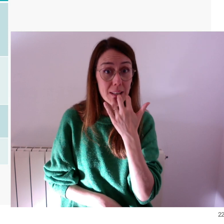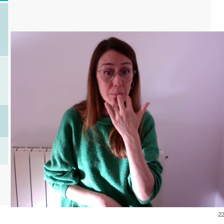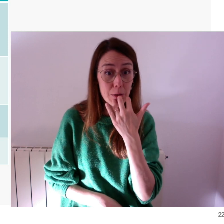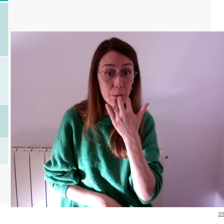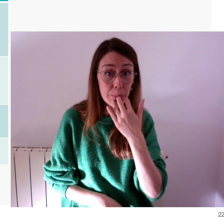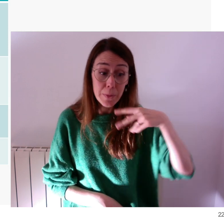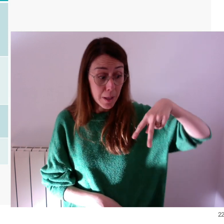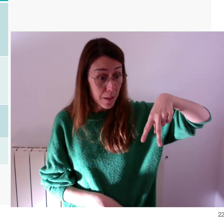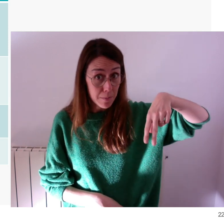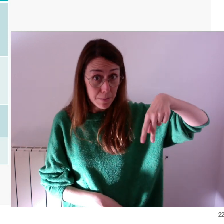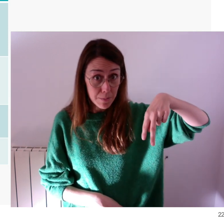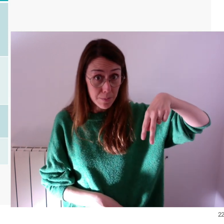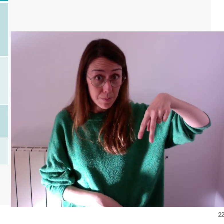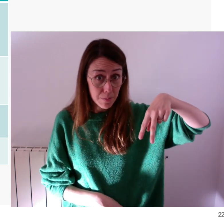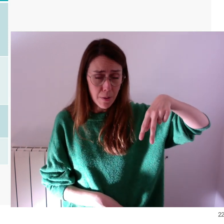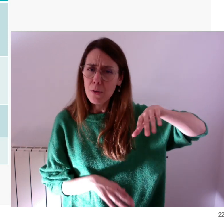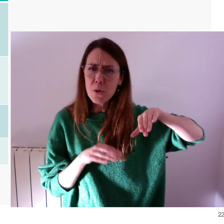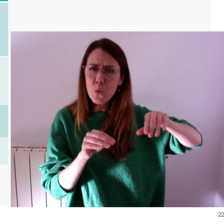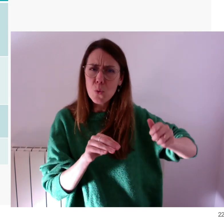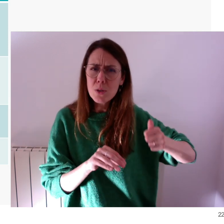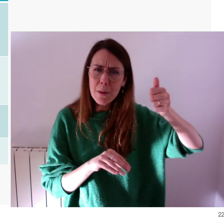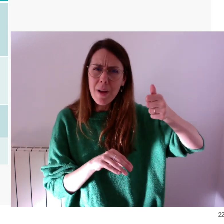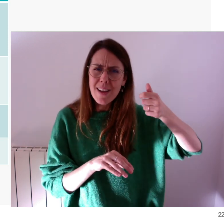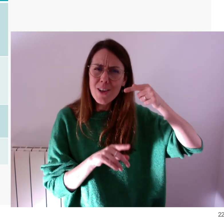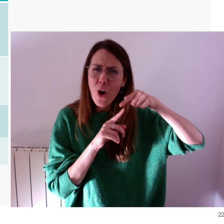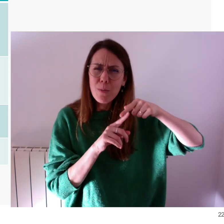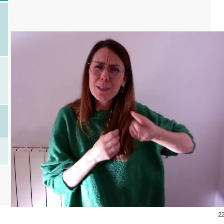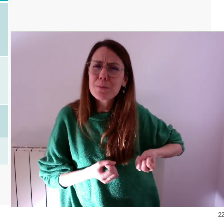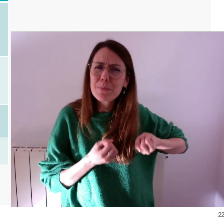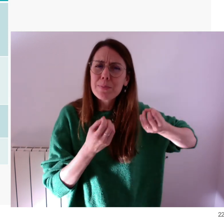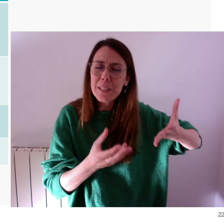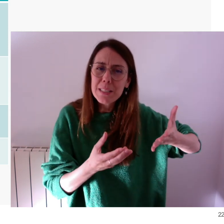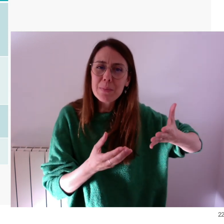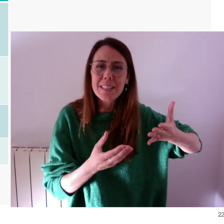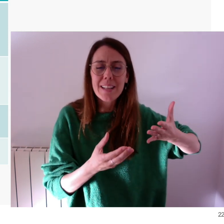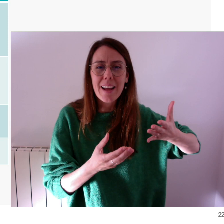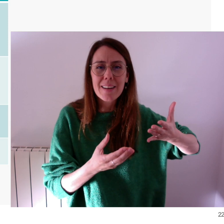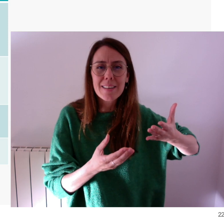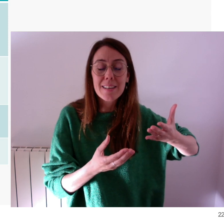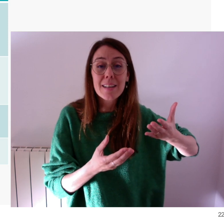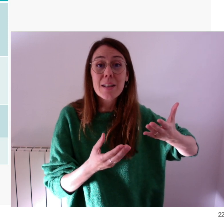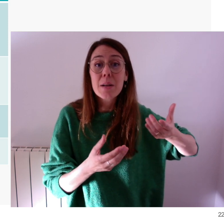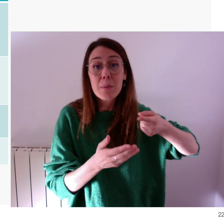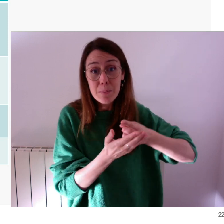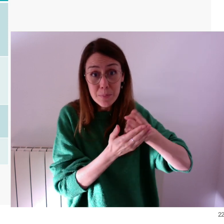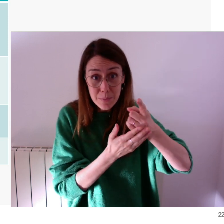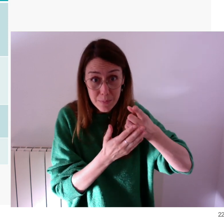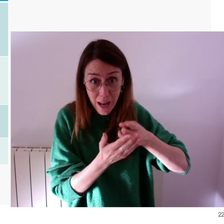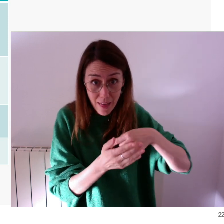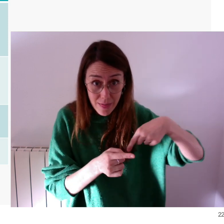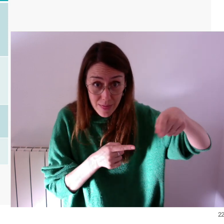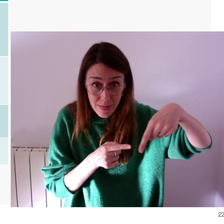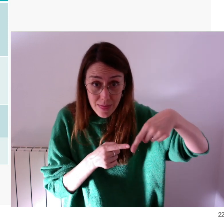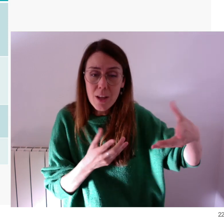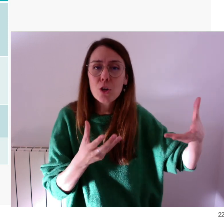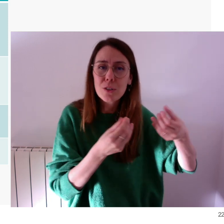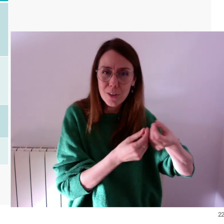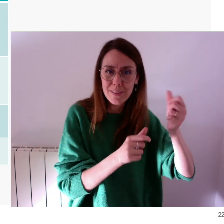that when expressing manner, the two end shape with